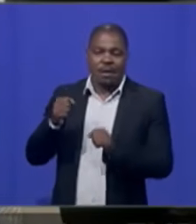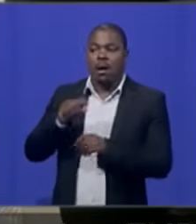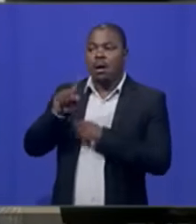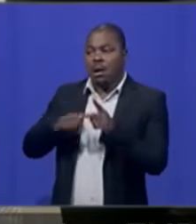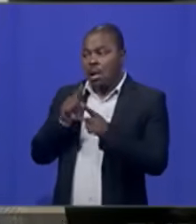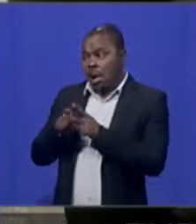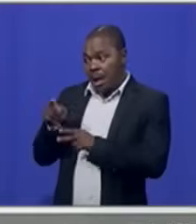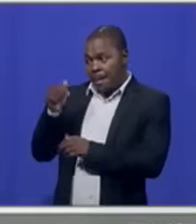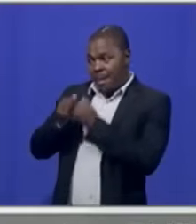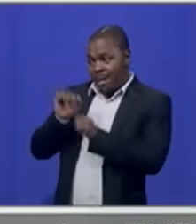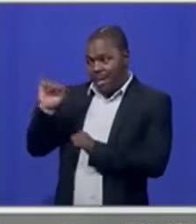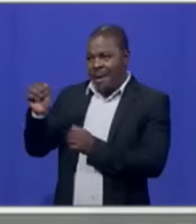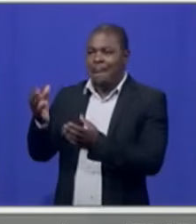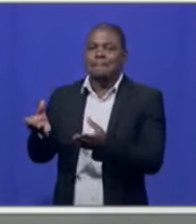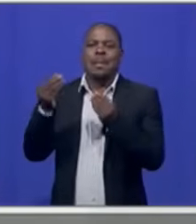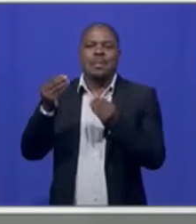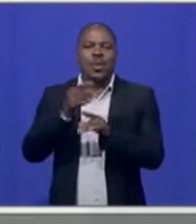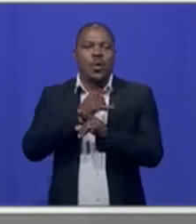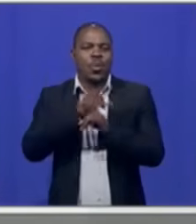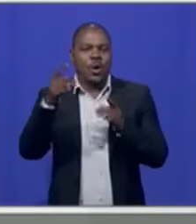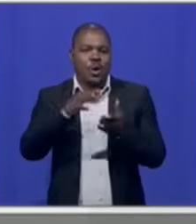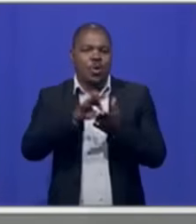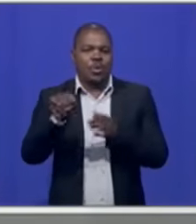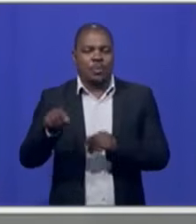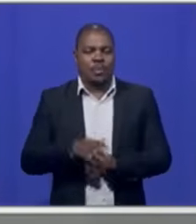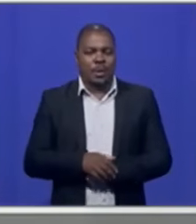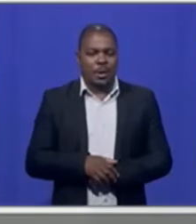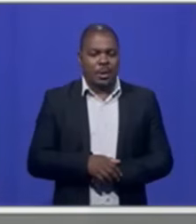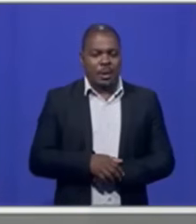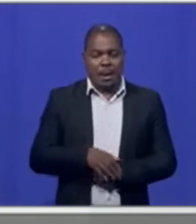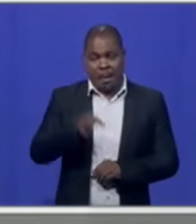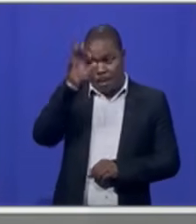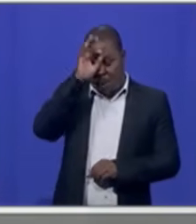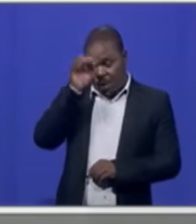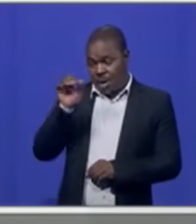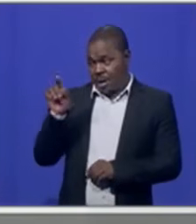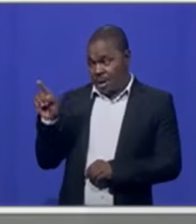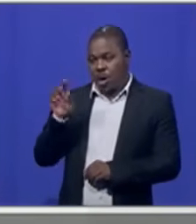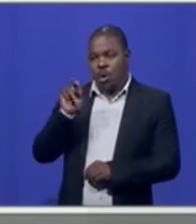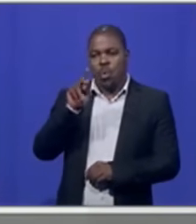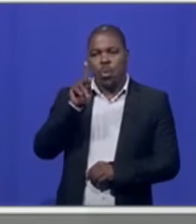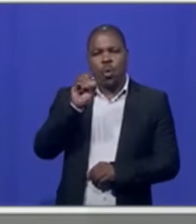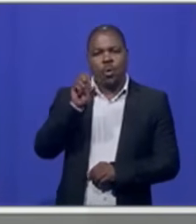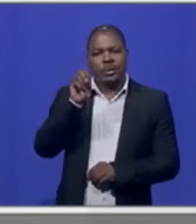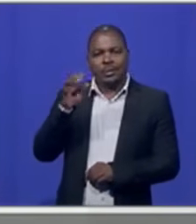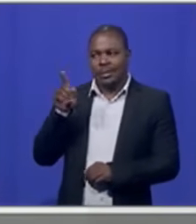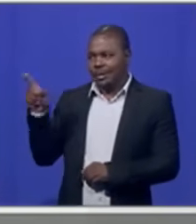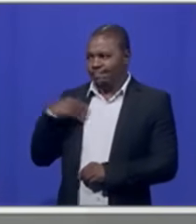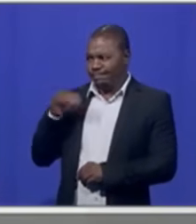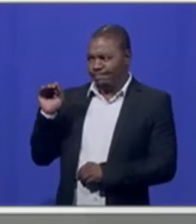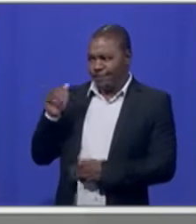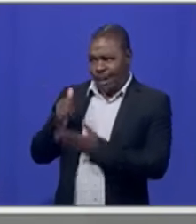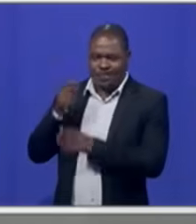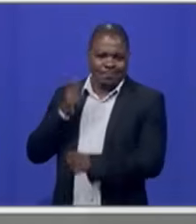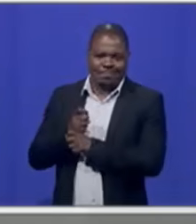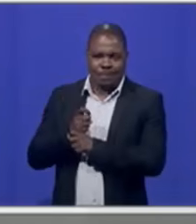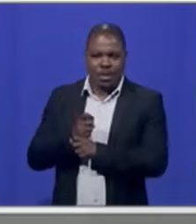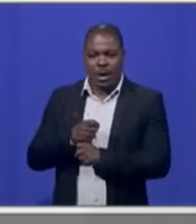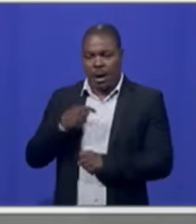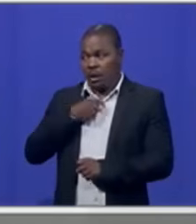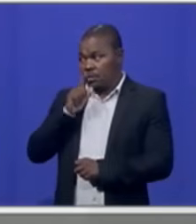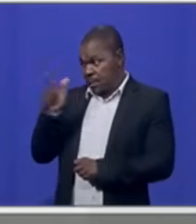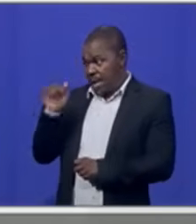Nkosi. I refuse to assist Sergeant Nkosi, and instead I advise that helping him with the